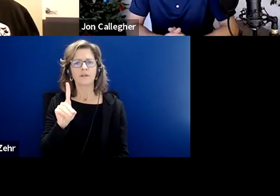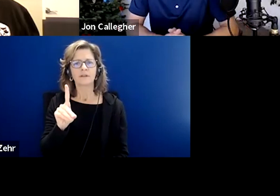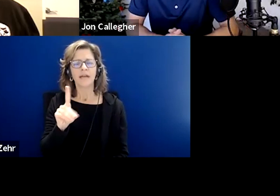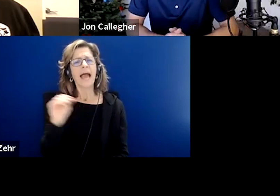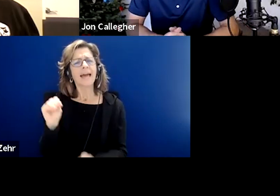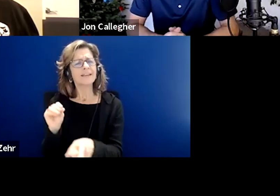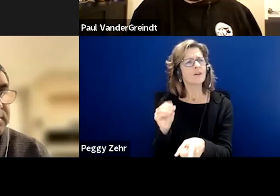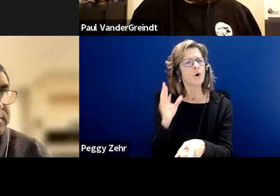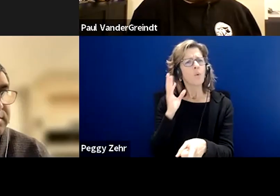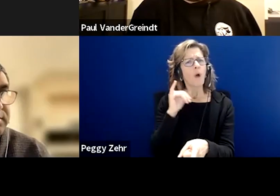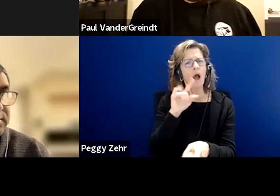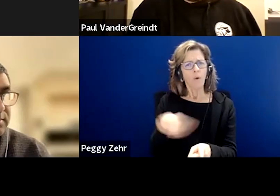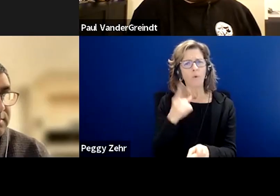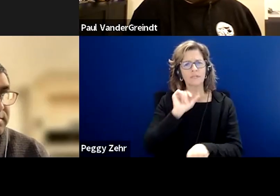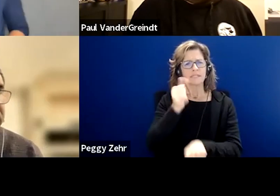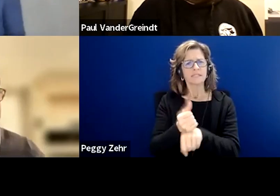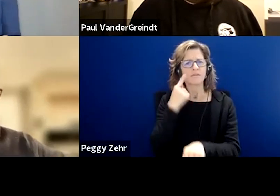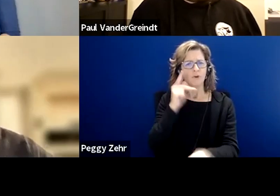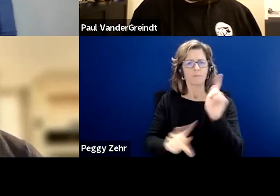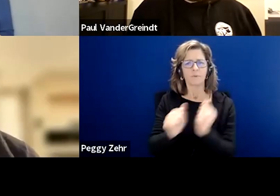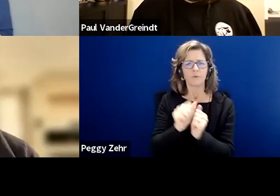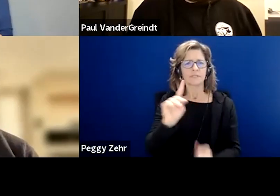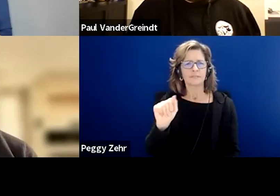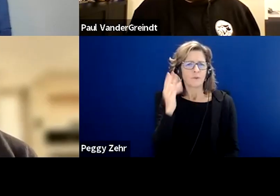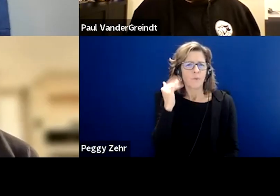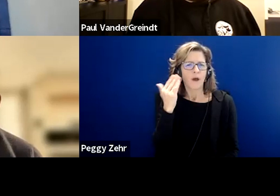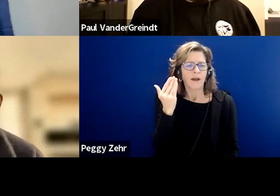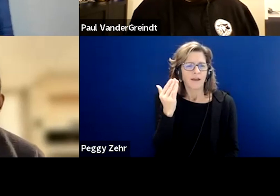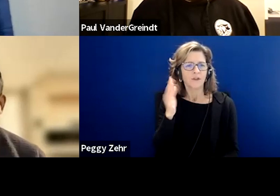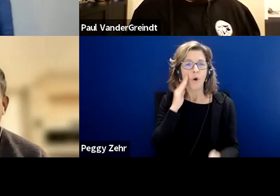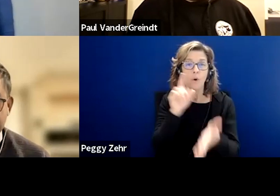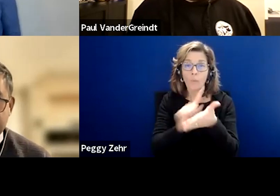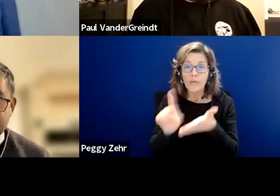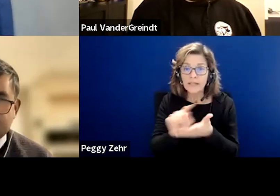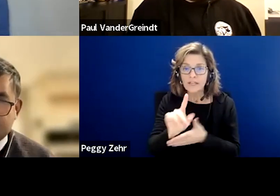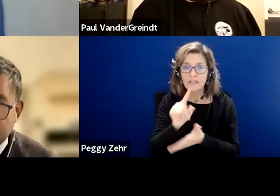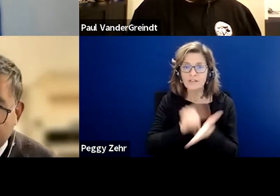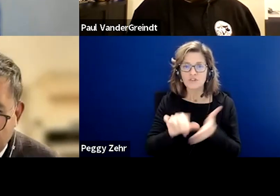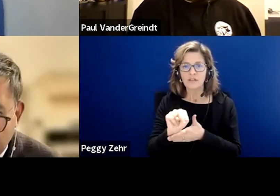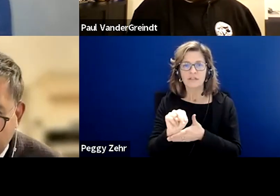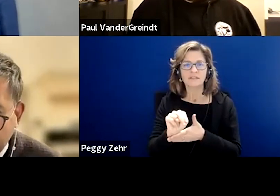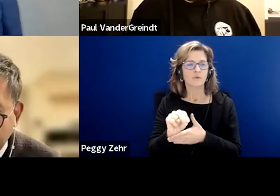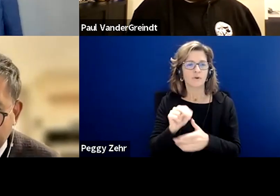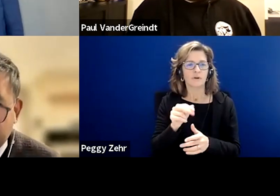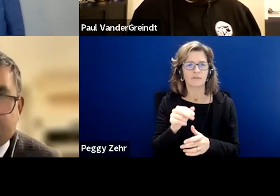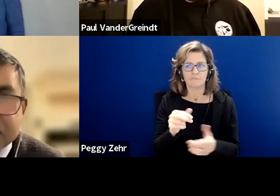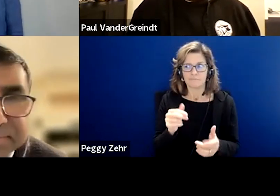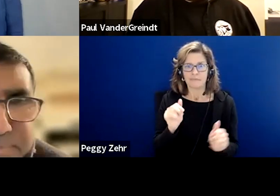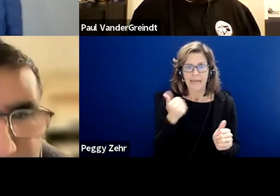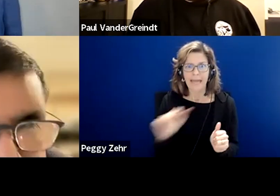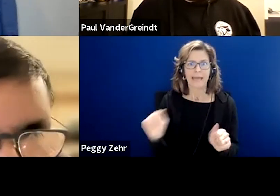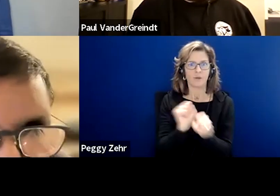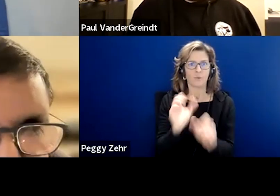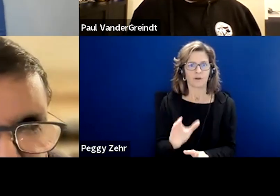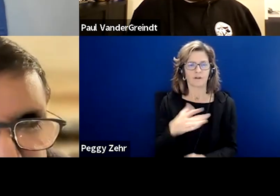disabilities? You mentioned one of the quotes there about having weekly check-ins, or per task. Who wouldn't love more